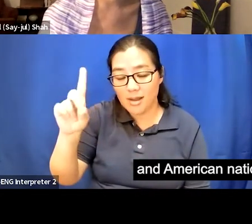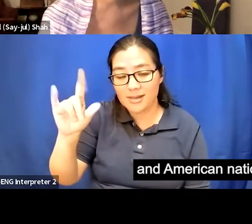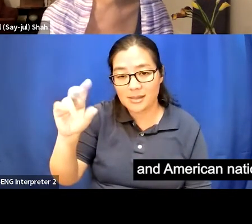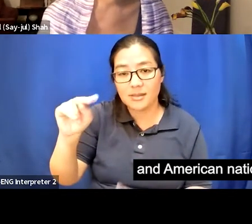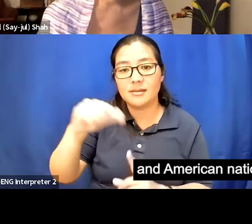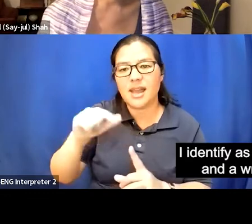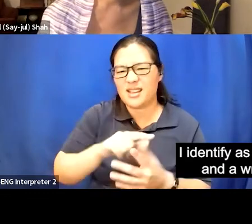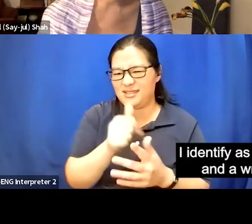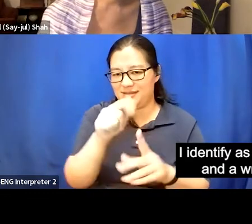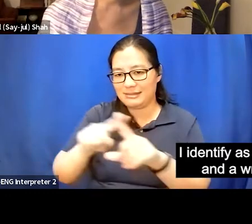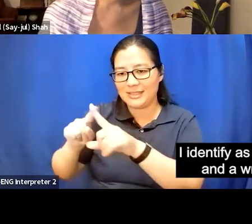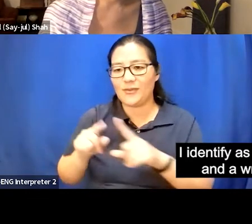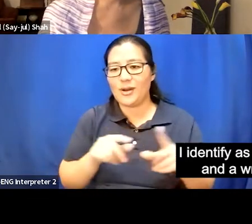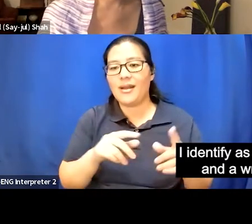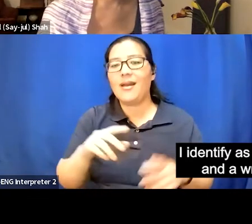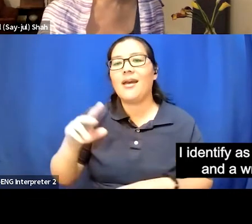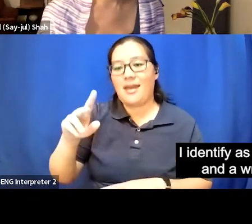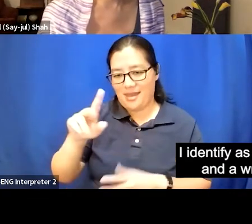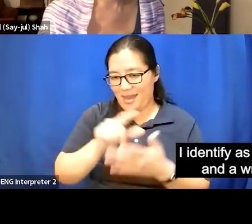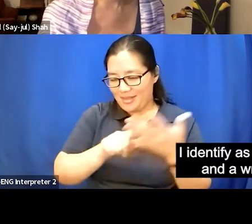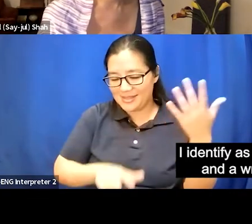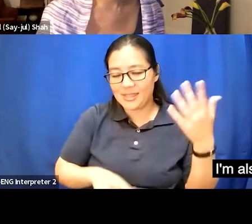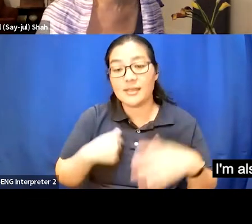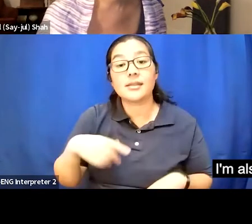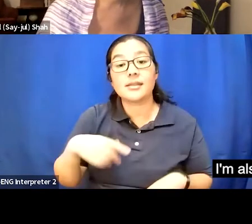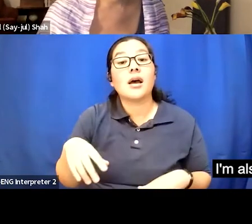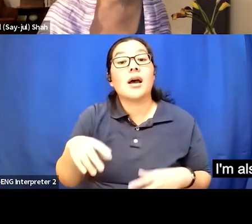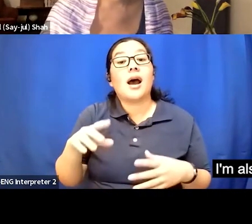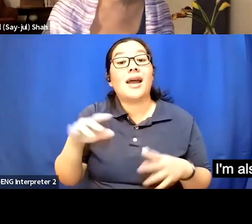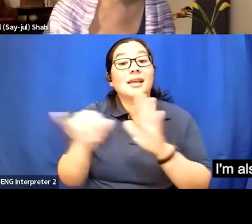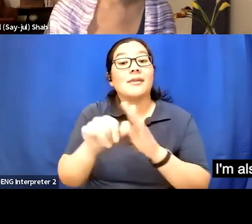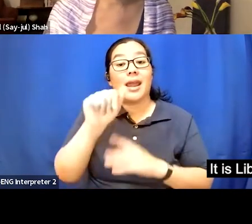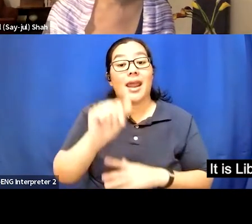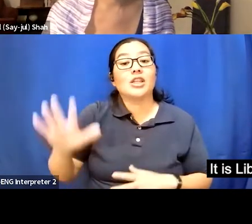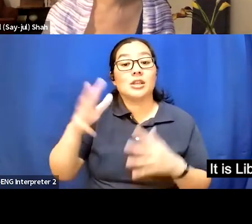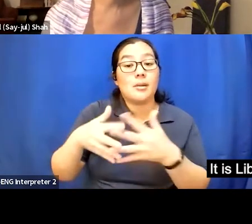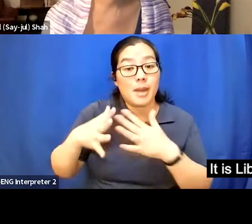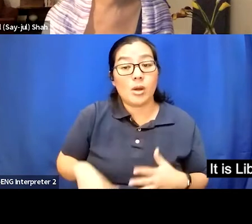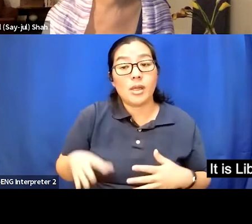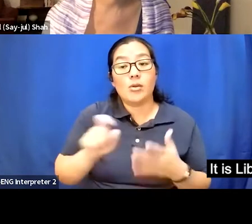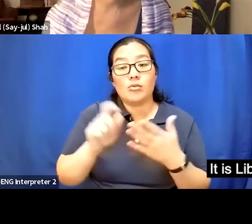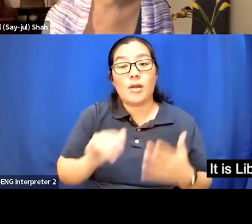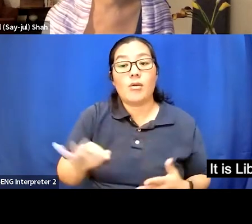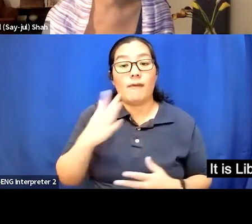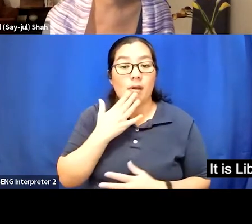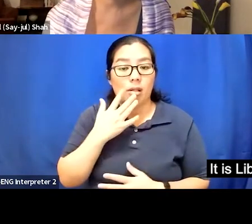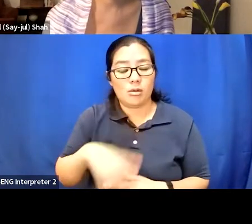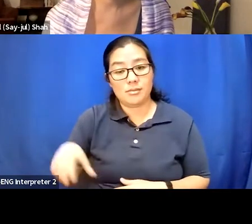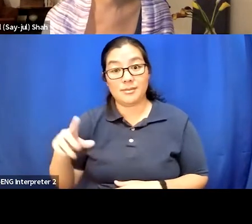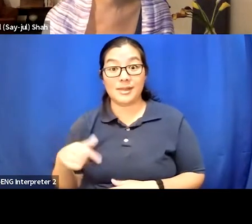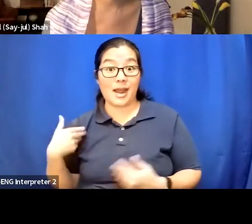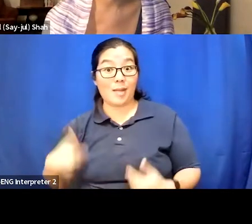ethnicity. I identify as Asian American and a writer of color. I'm also a Libra. It is Libra